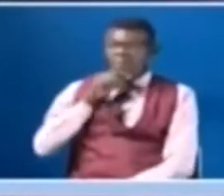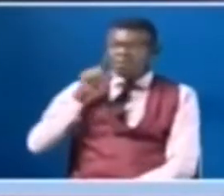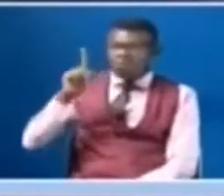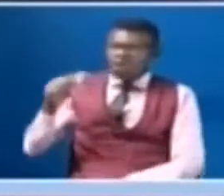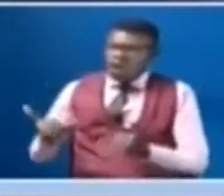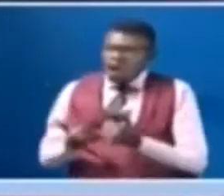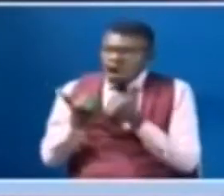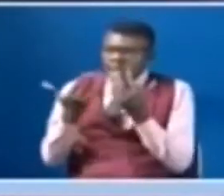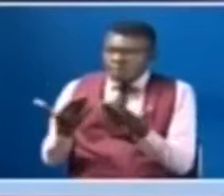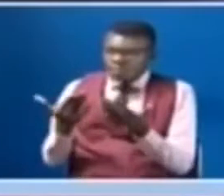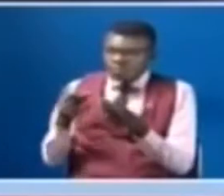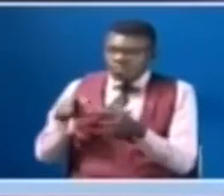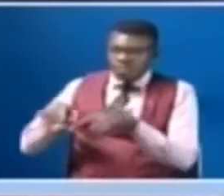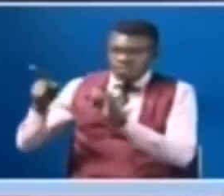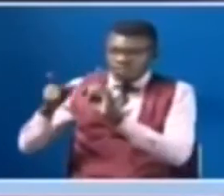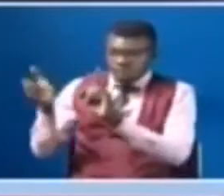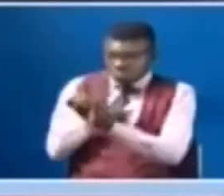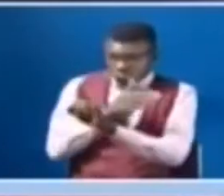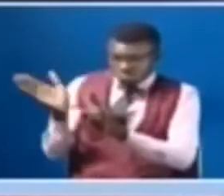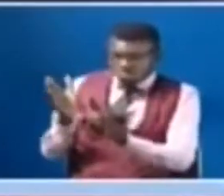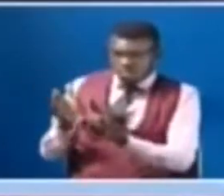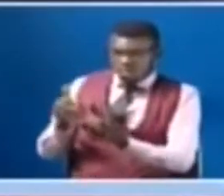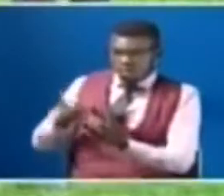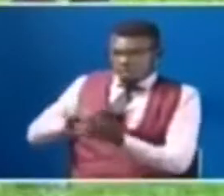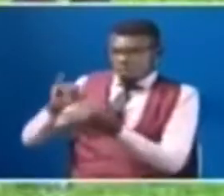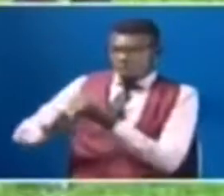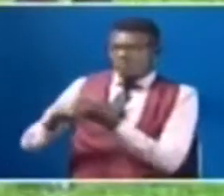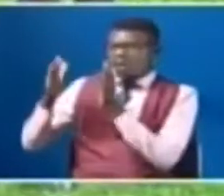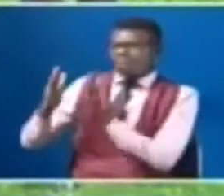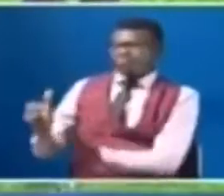was accused of eloping with someone's wife. Take a look.